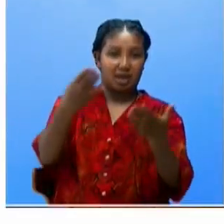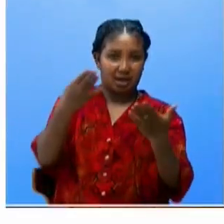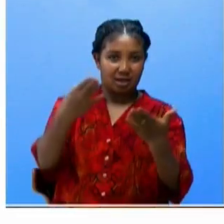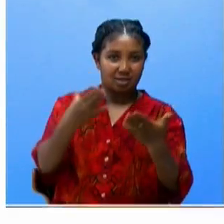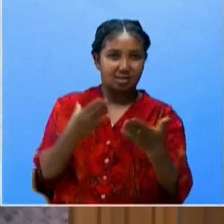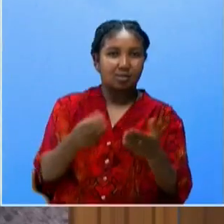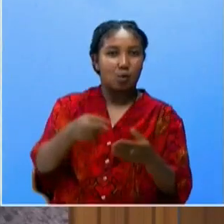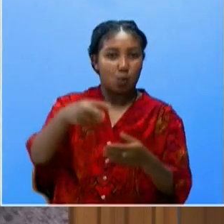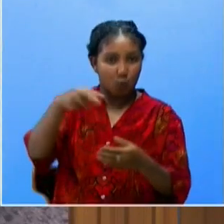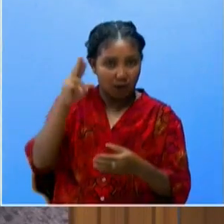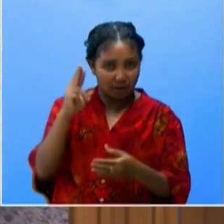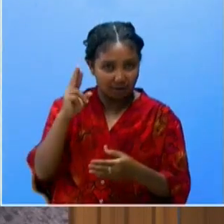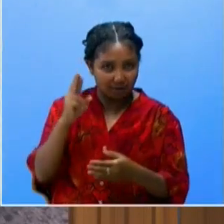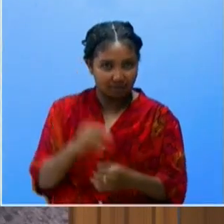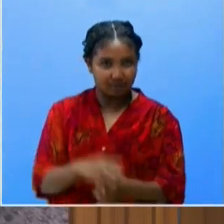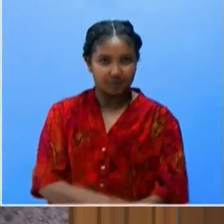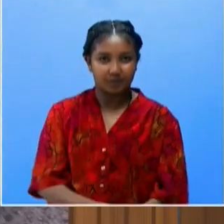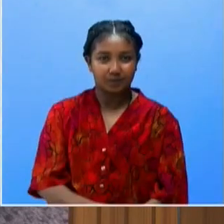where.